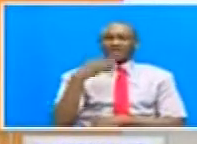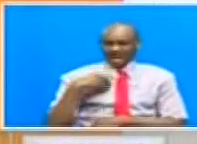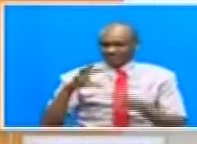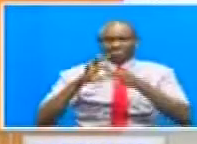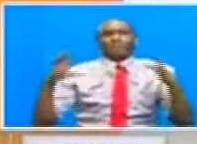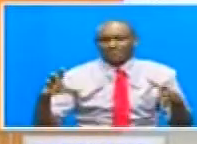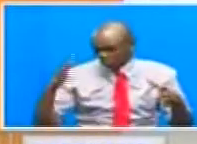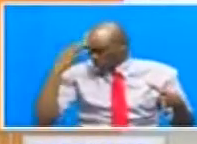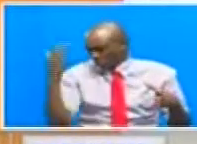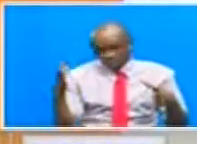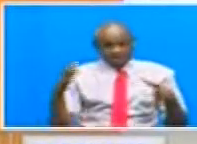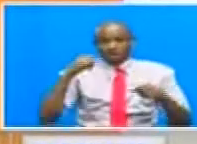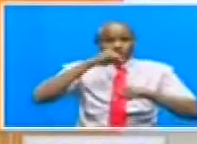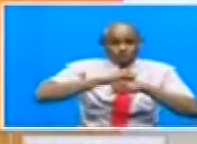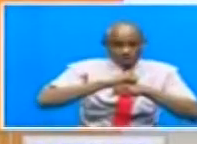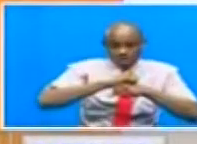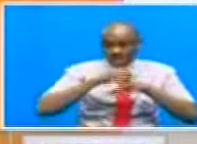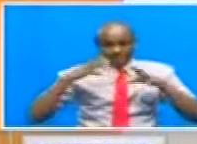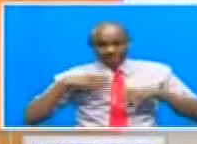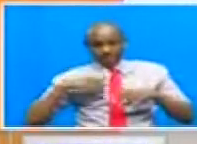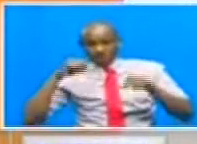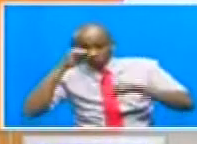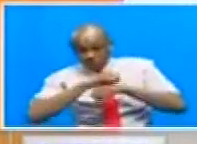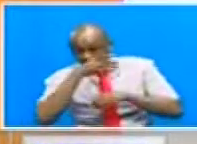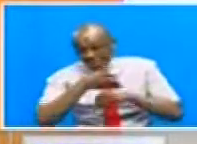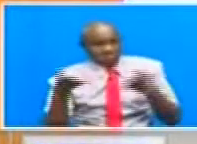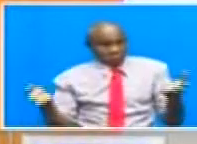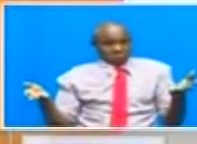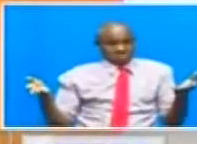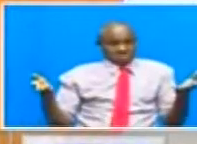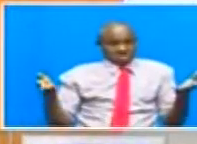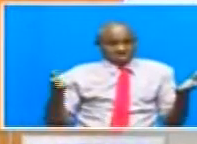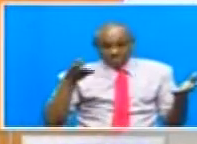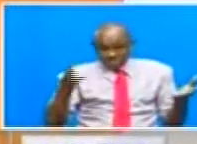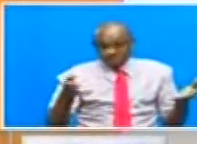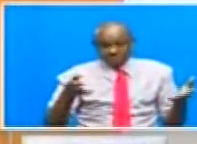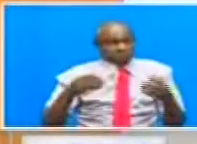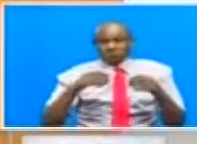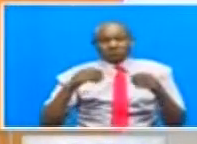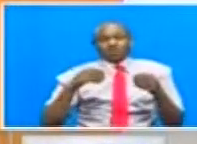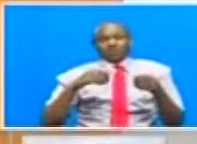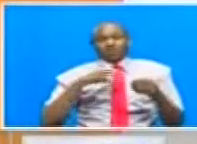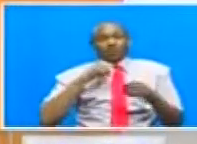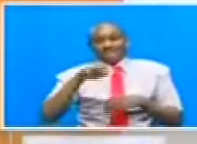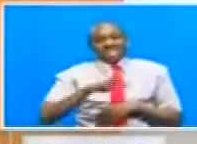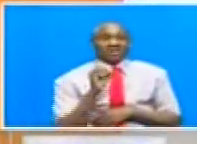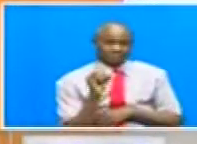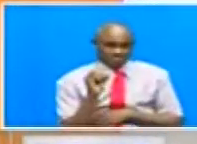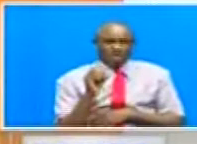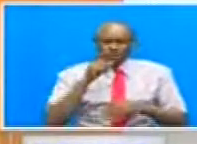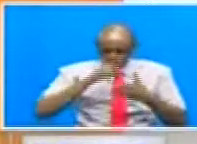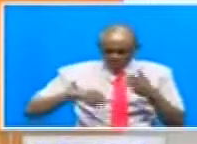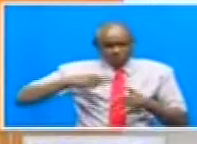disconnect, yep. where there's the schools and the people who go to those schools are far off and all that. Yeah. In terms of what we are trying to